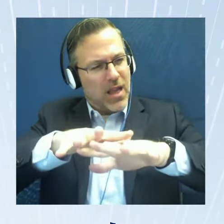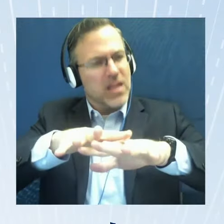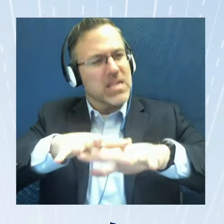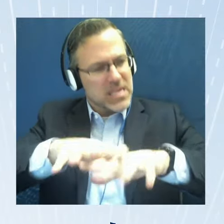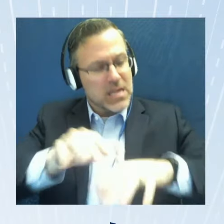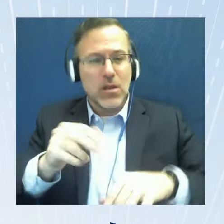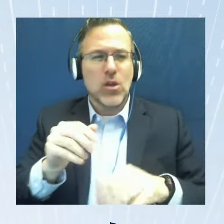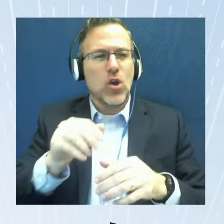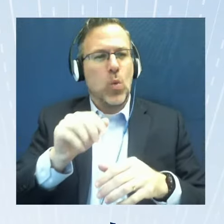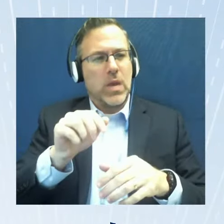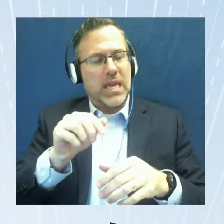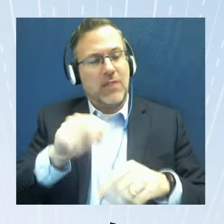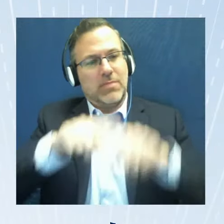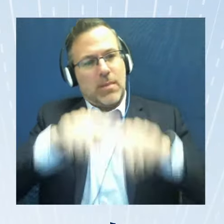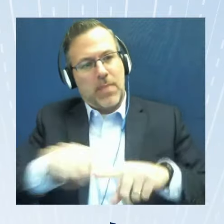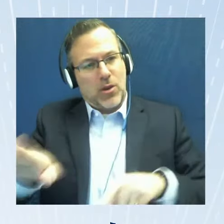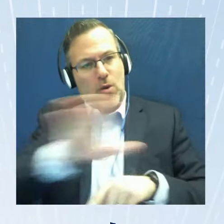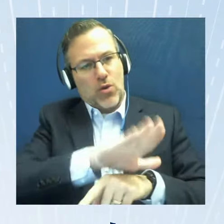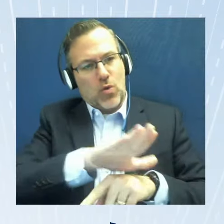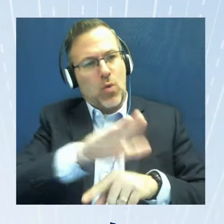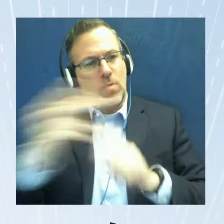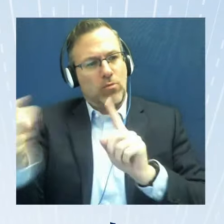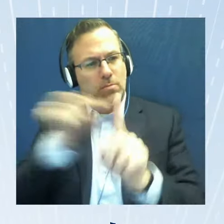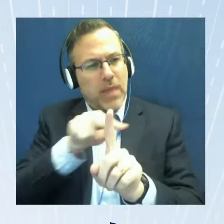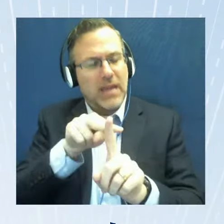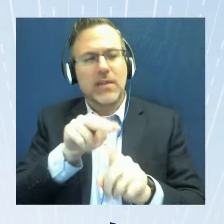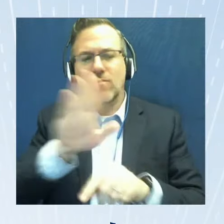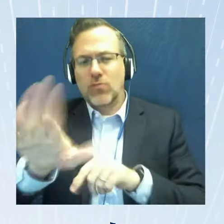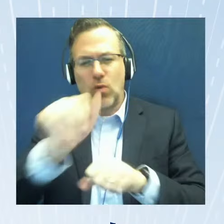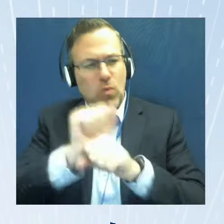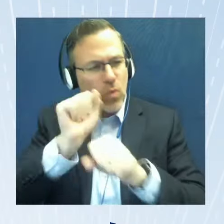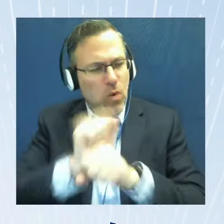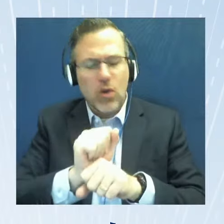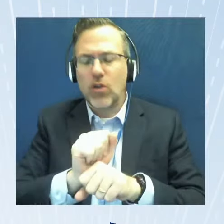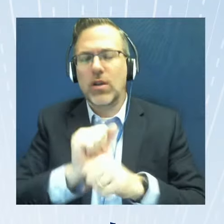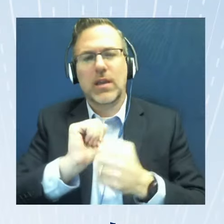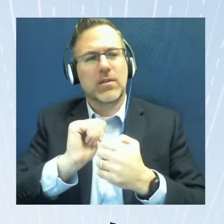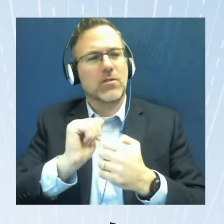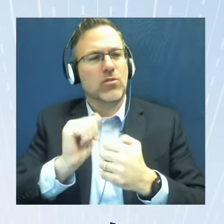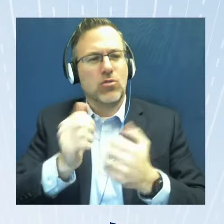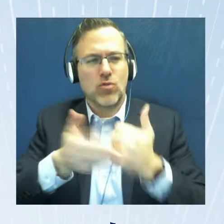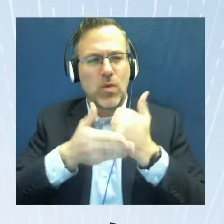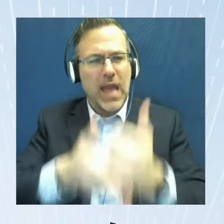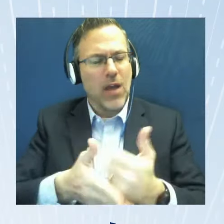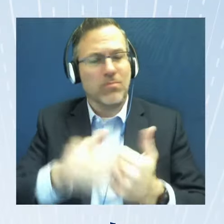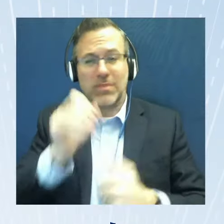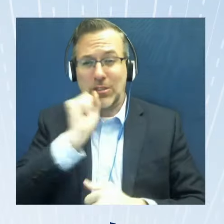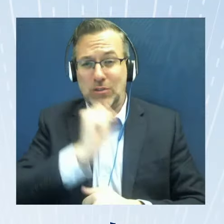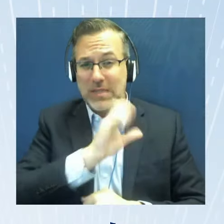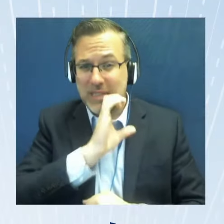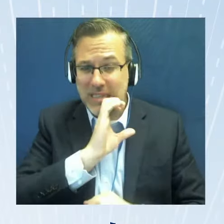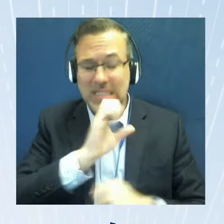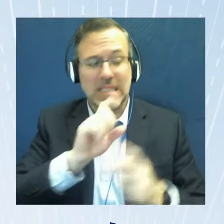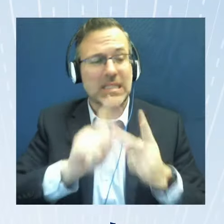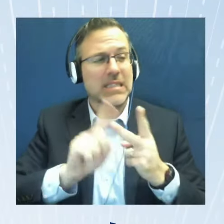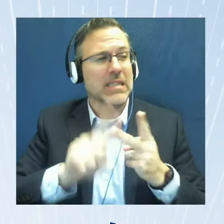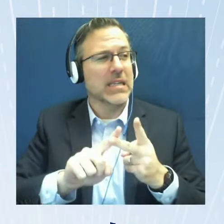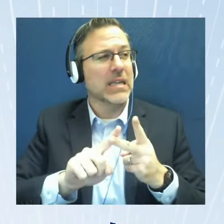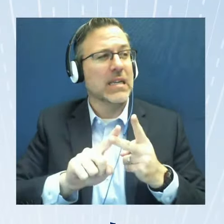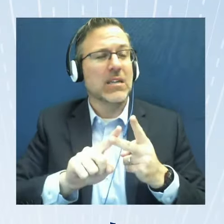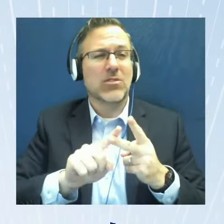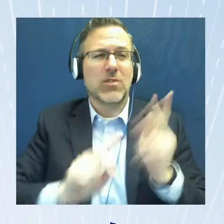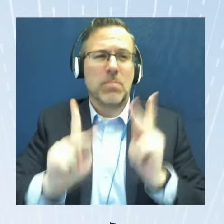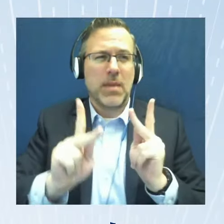your perspective and the work that each and every one of you do to uplift older adults, people differently abled,